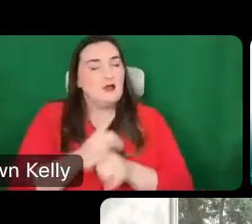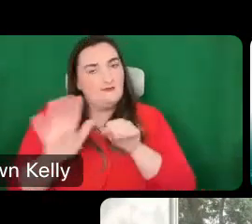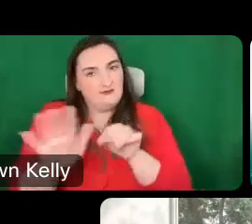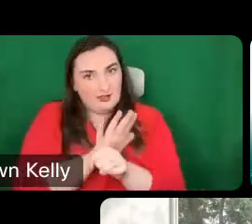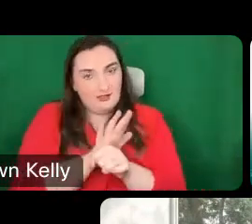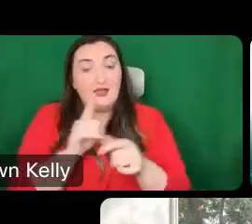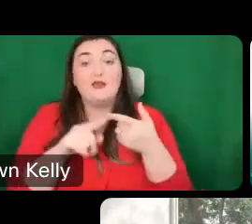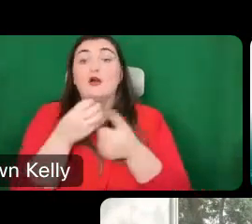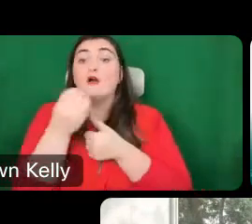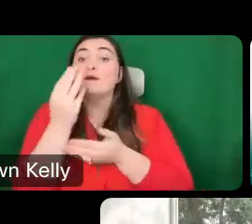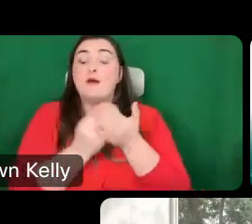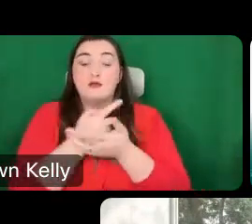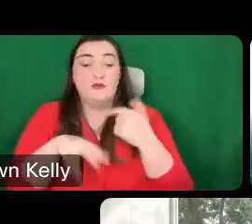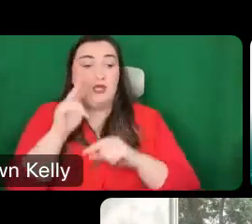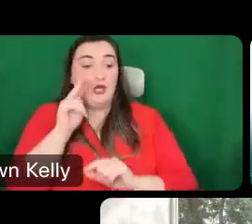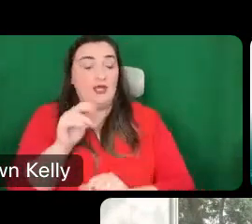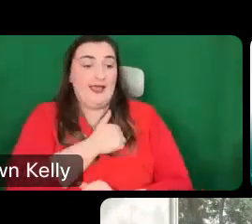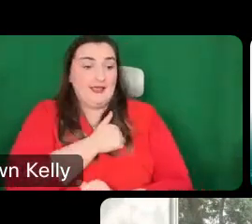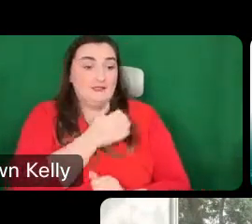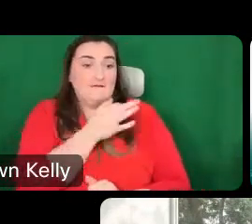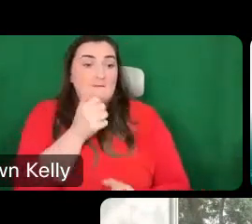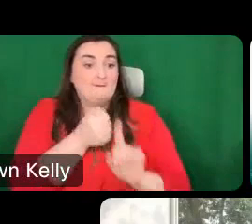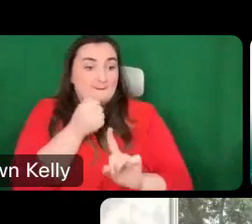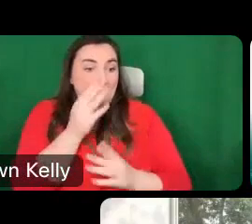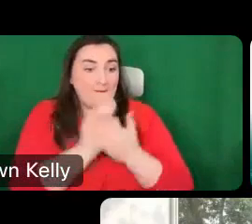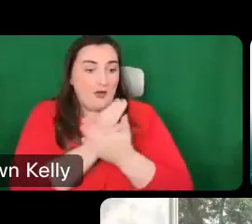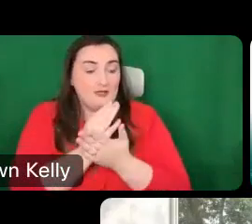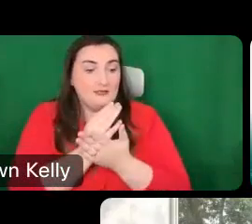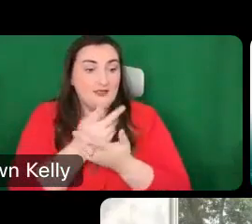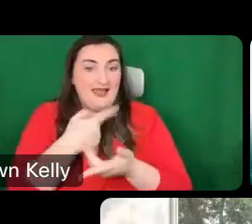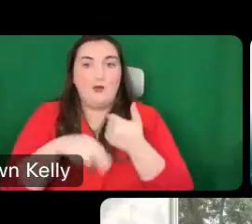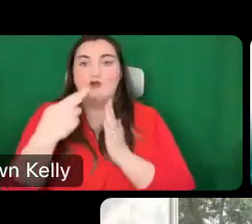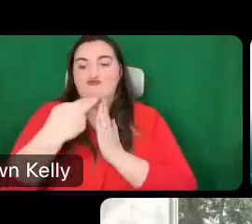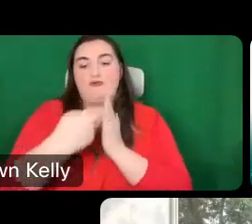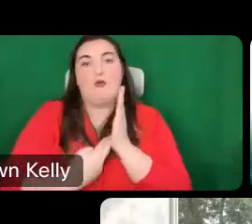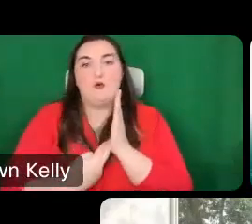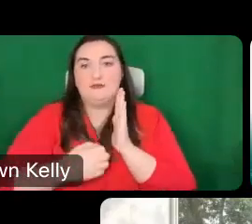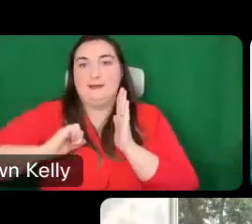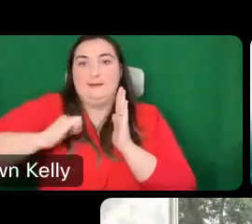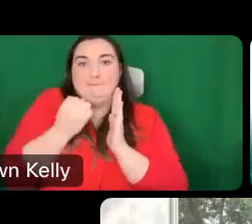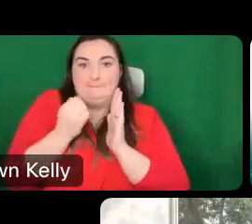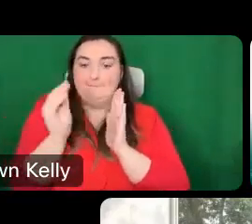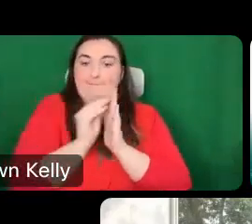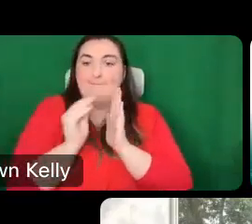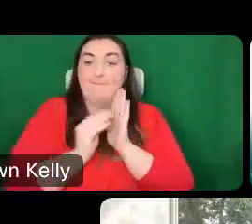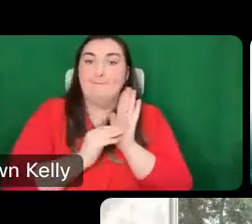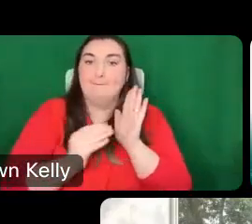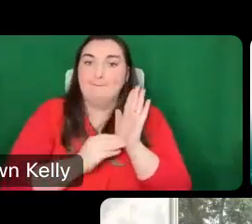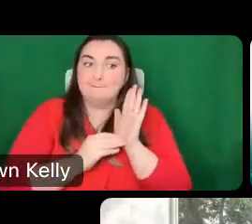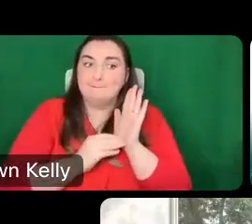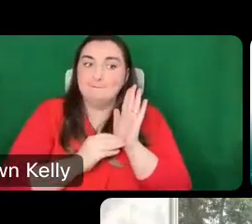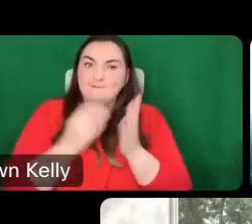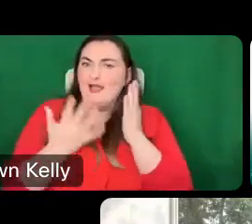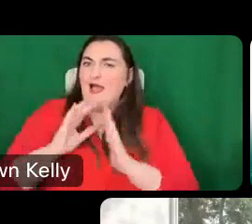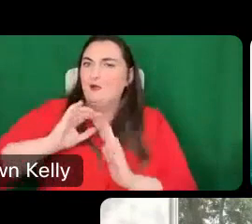the other piece I think that we're looking at from an impact piece is our record keeping. How are we keeping, because we